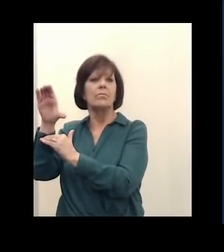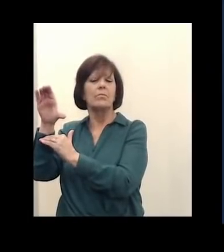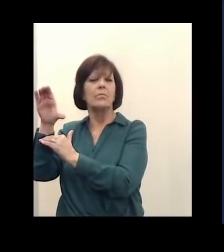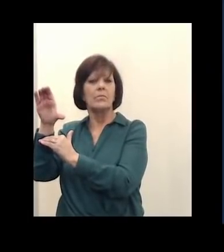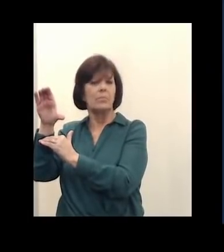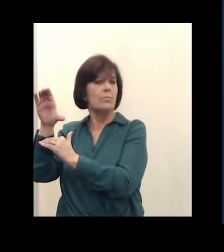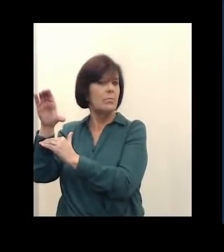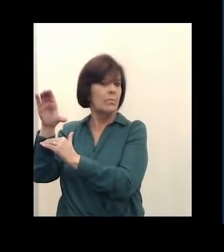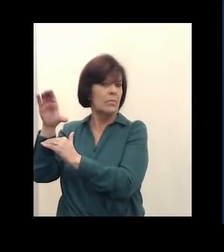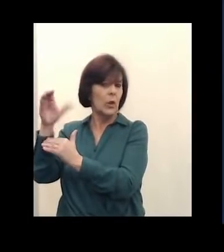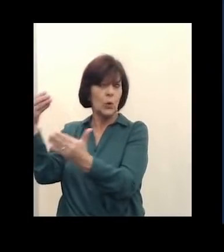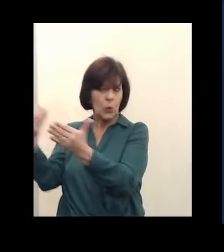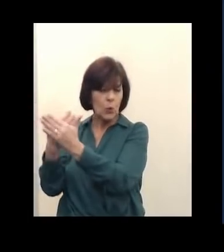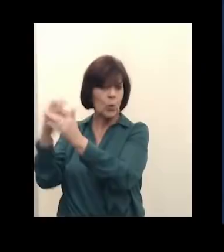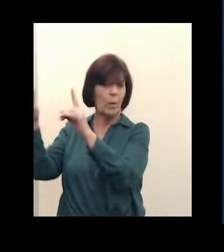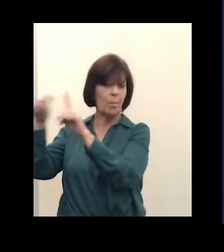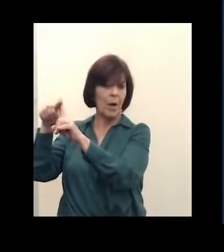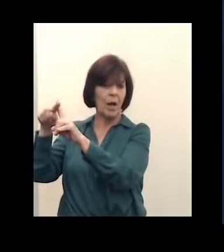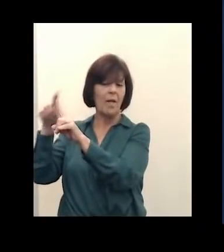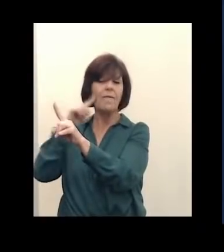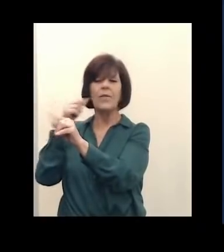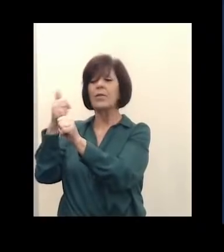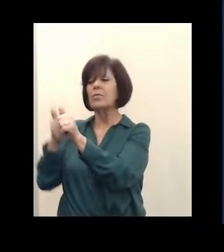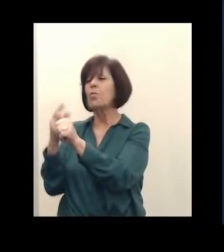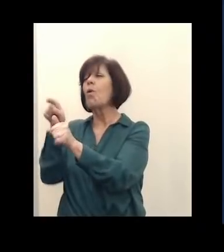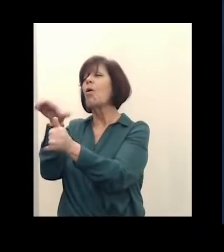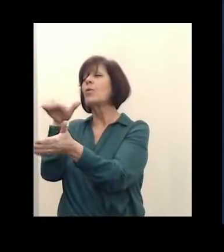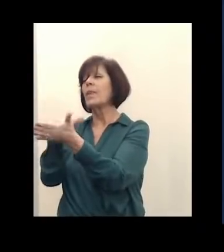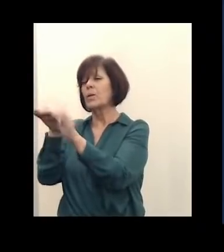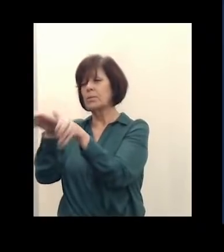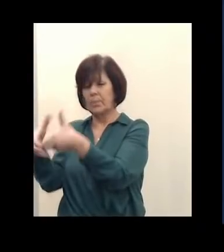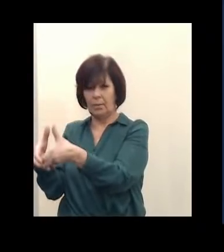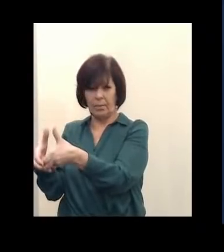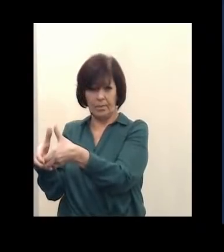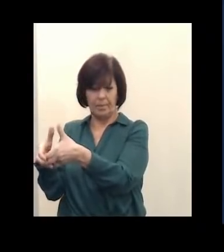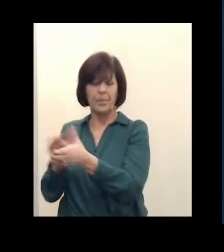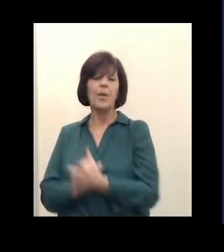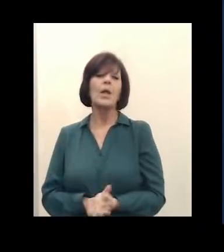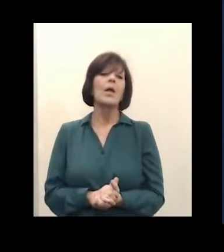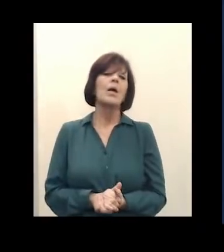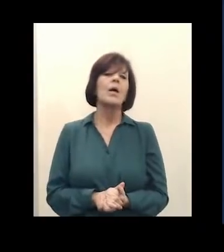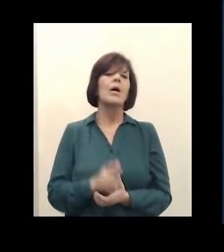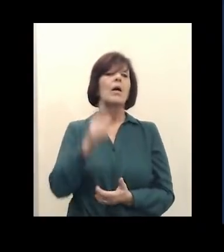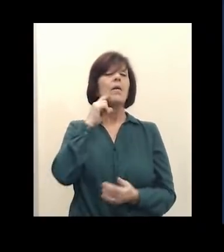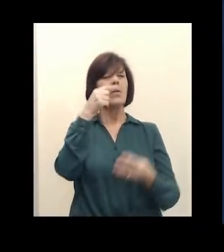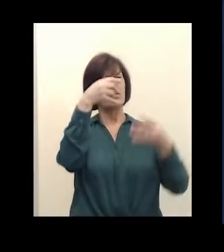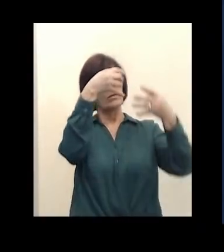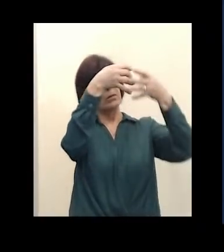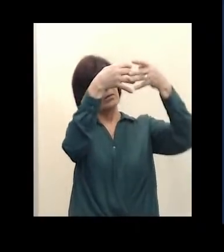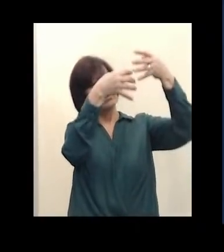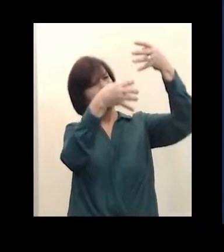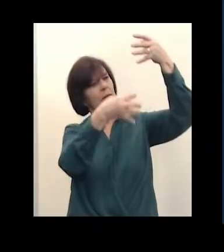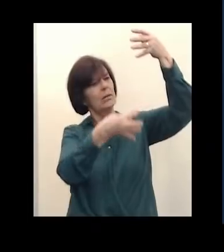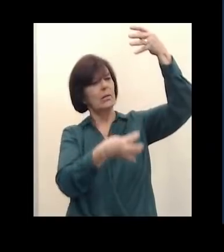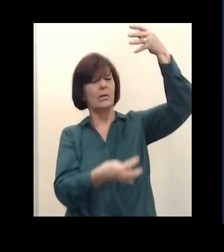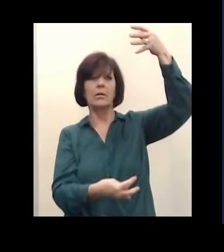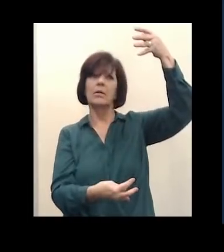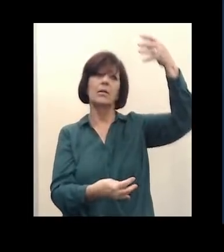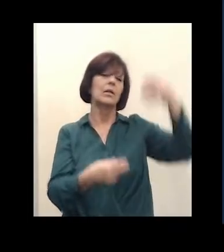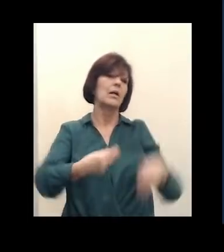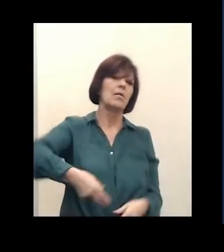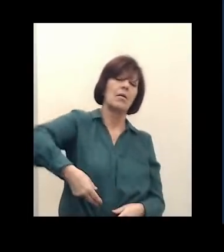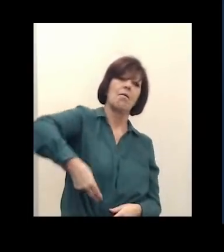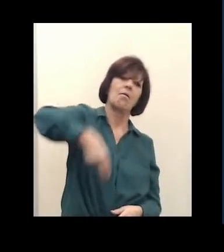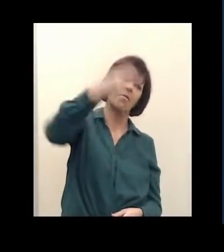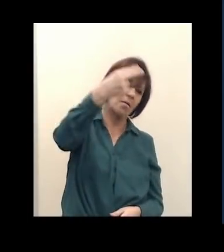new cases per 100,000 people in the past 70 days. If you go through the whole list, it is very high. These are